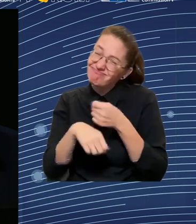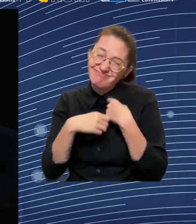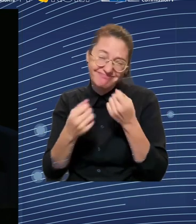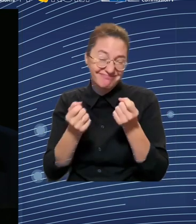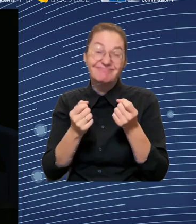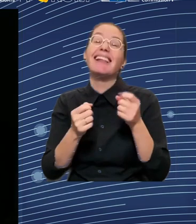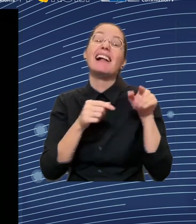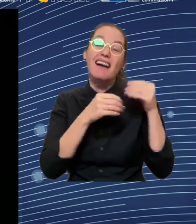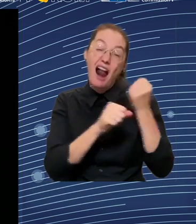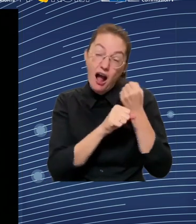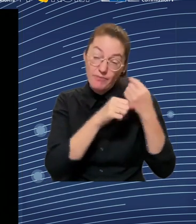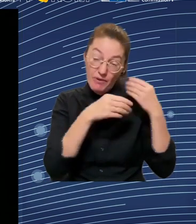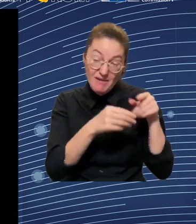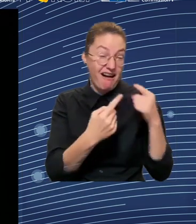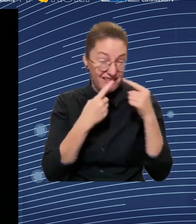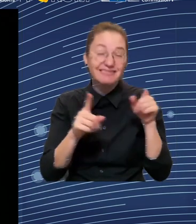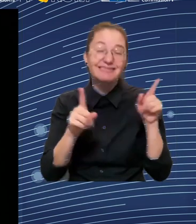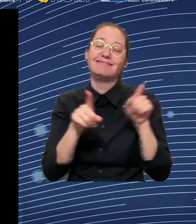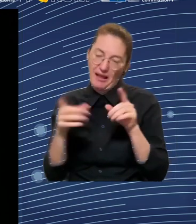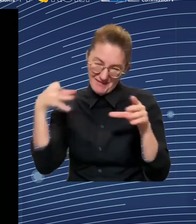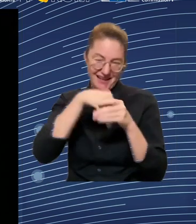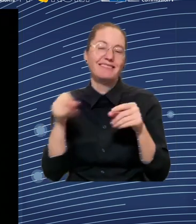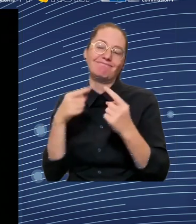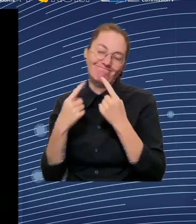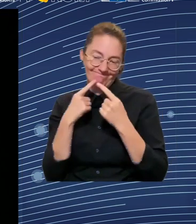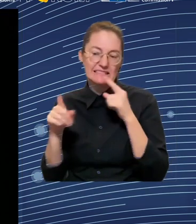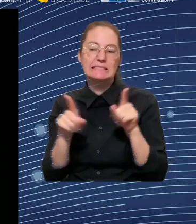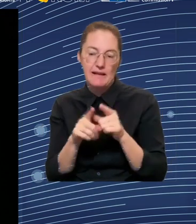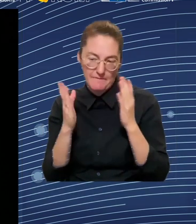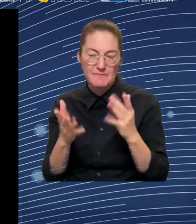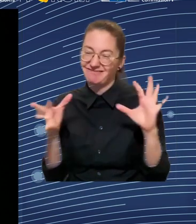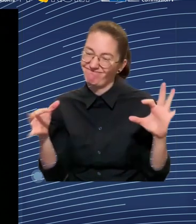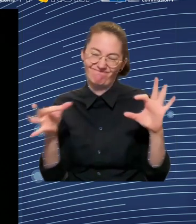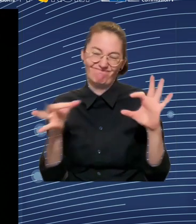a bit. Because indeed if some professions or some occupations are seen